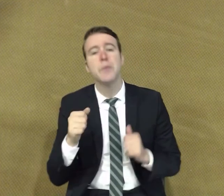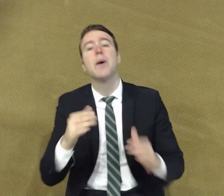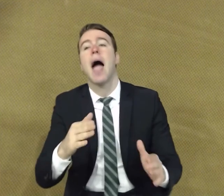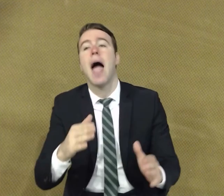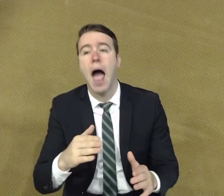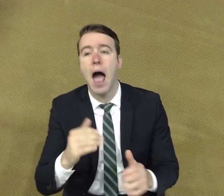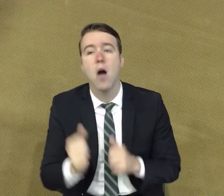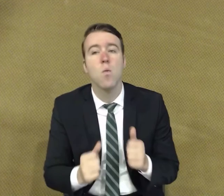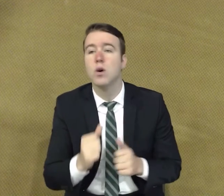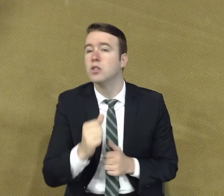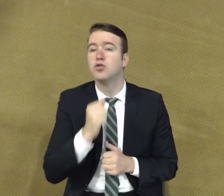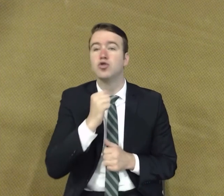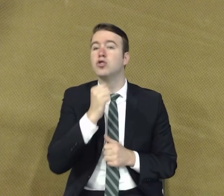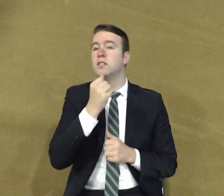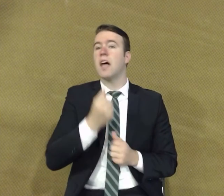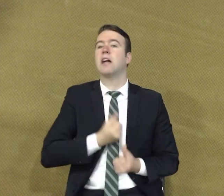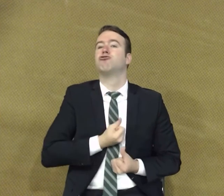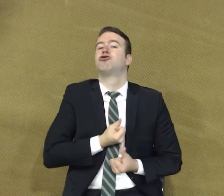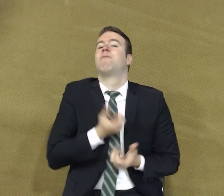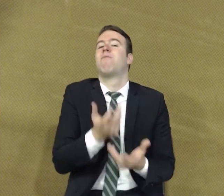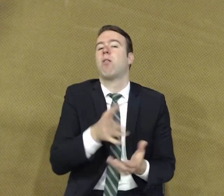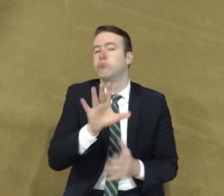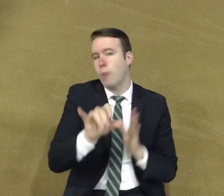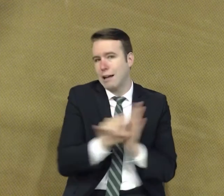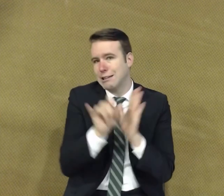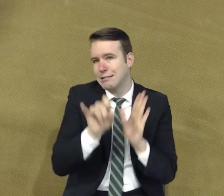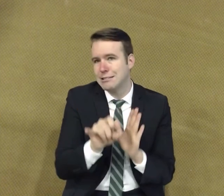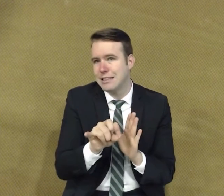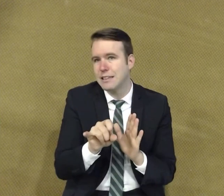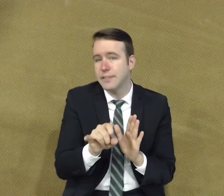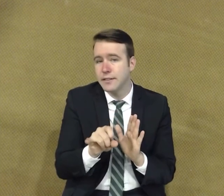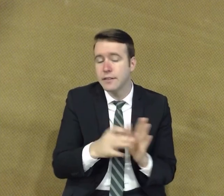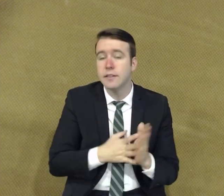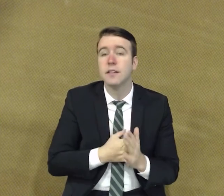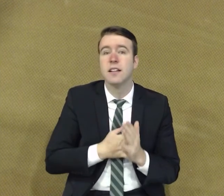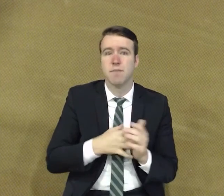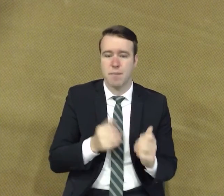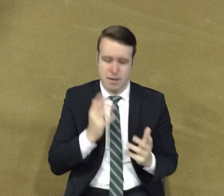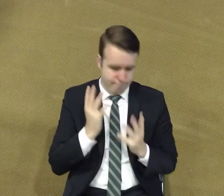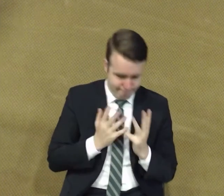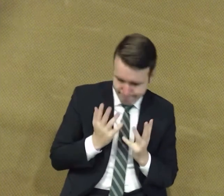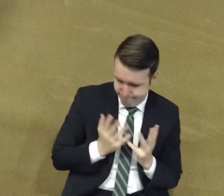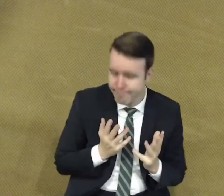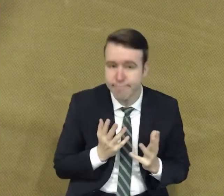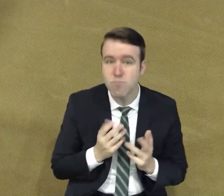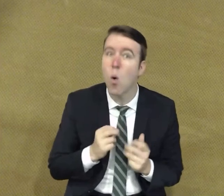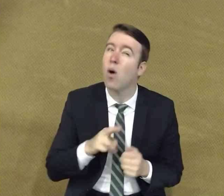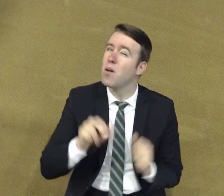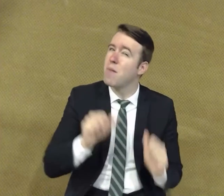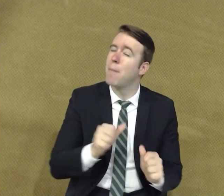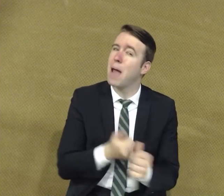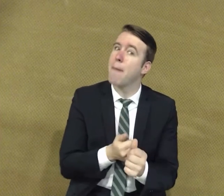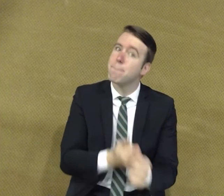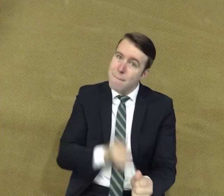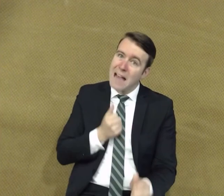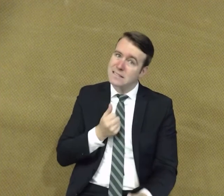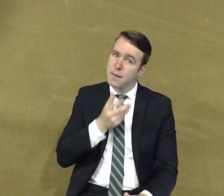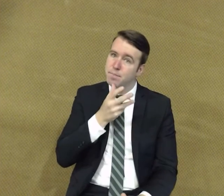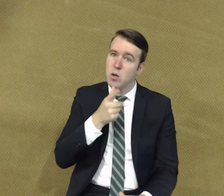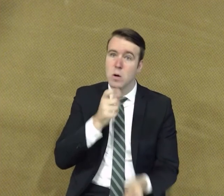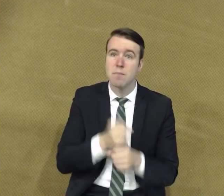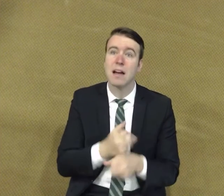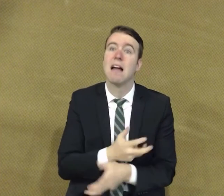way that does not divulge your identity or that you're here. You may be a backslidden mother that's made a